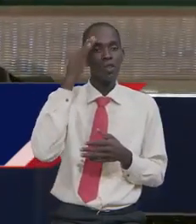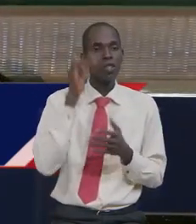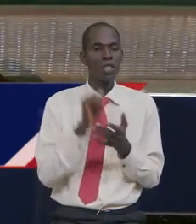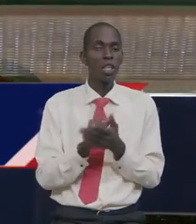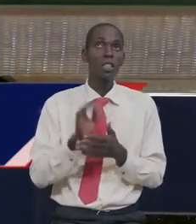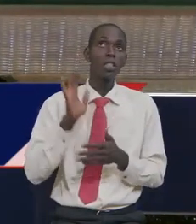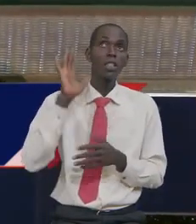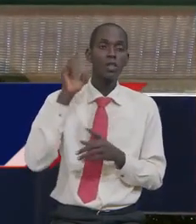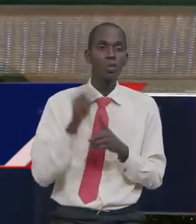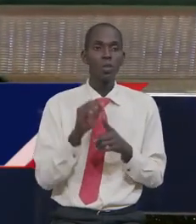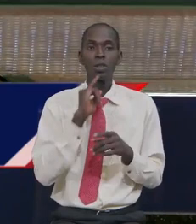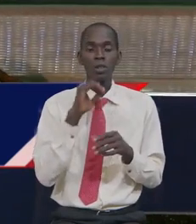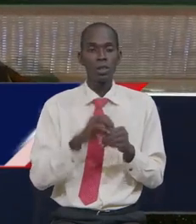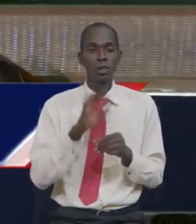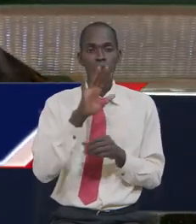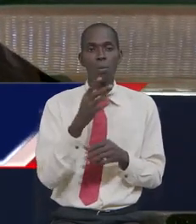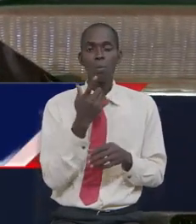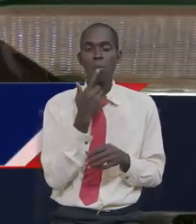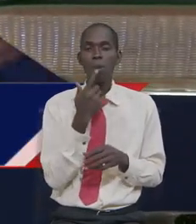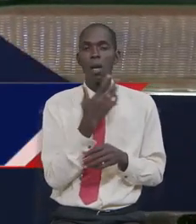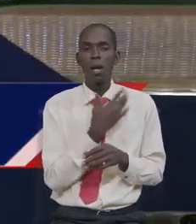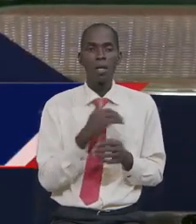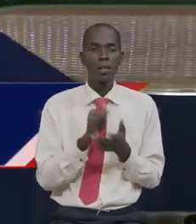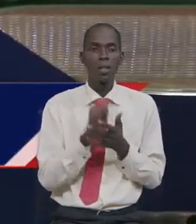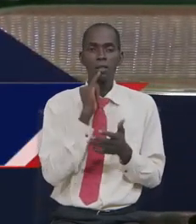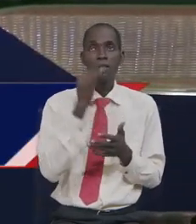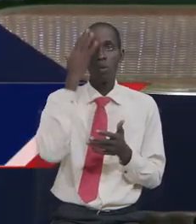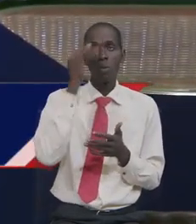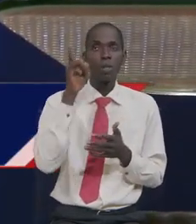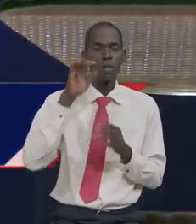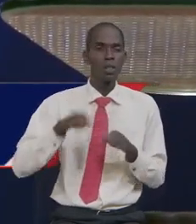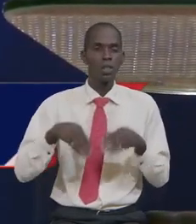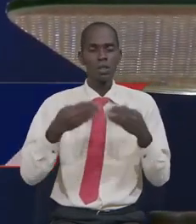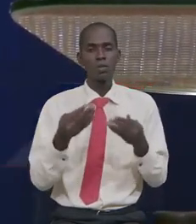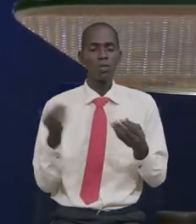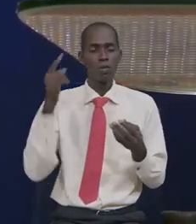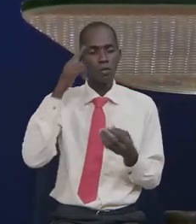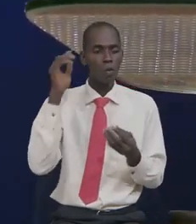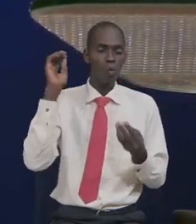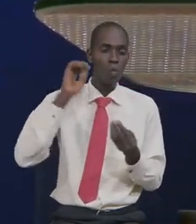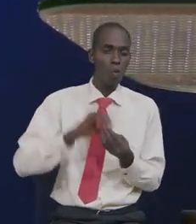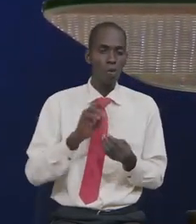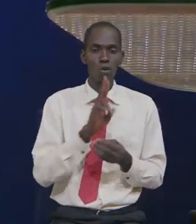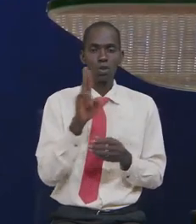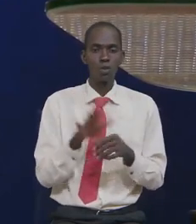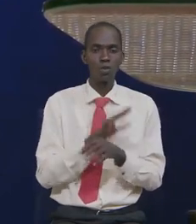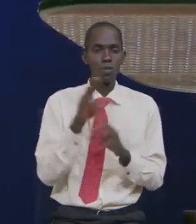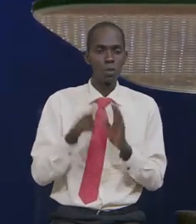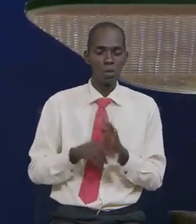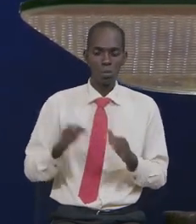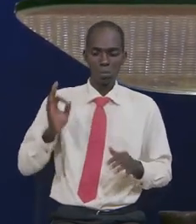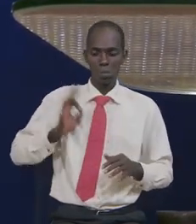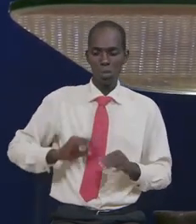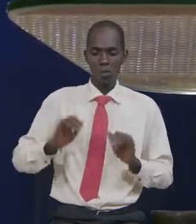mouth. Because of that, he gave you that deliverance for further usefulness, profitableness in the kingdom of